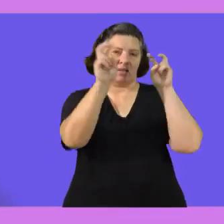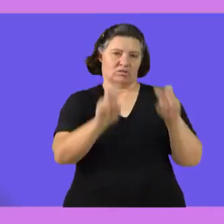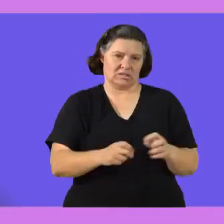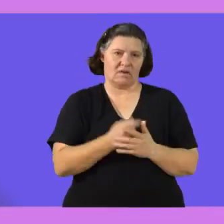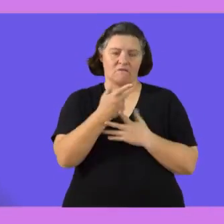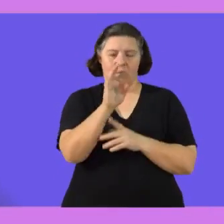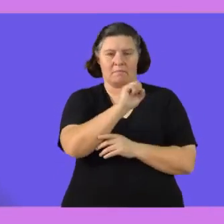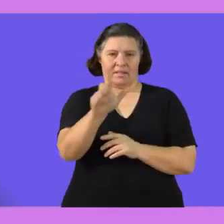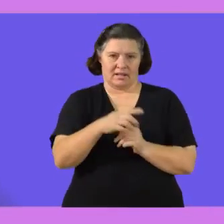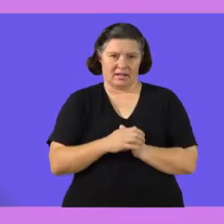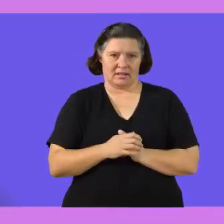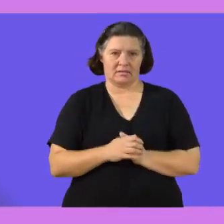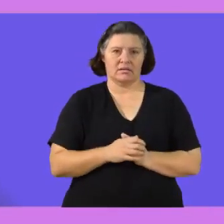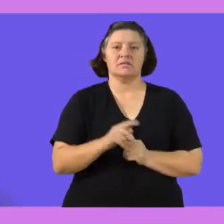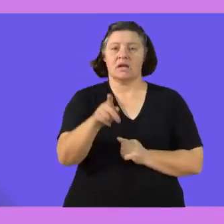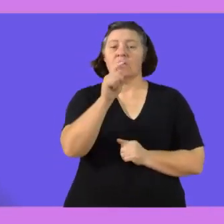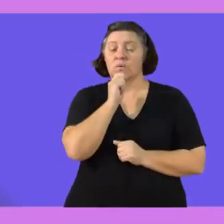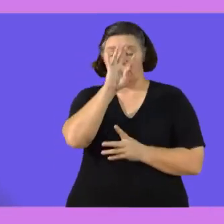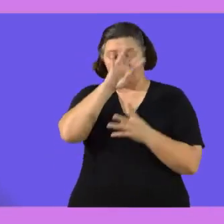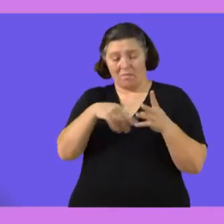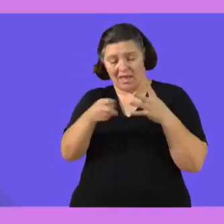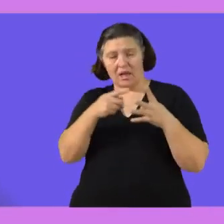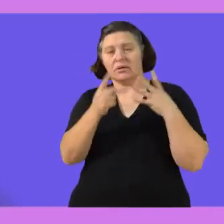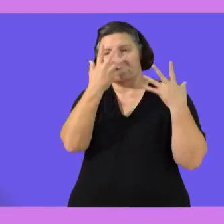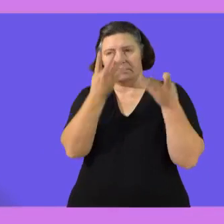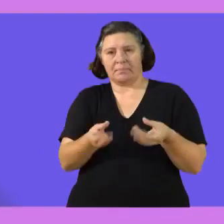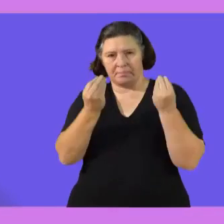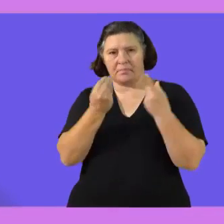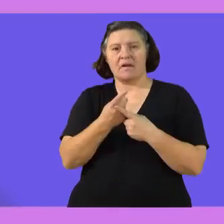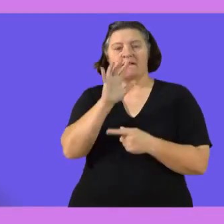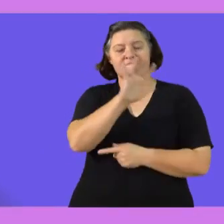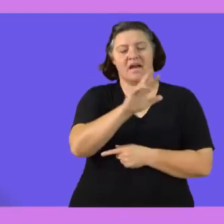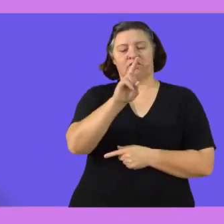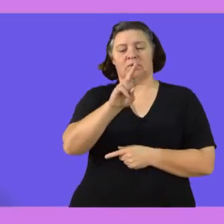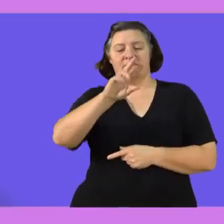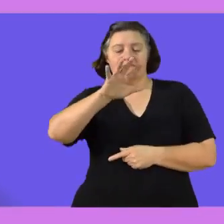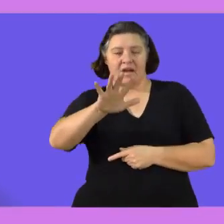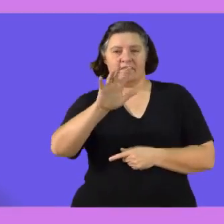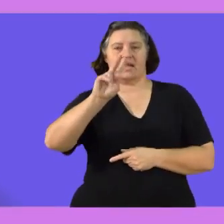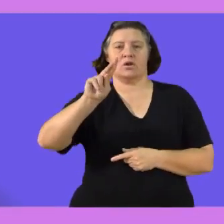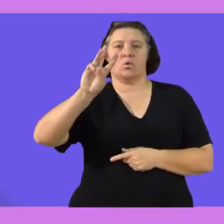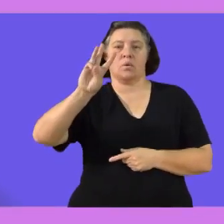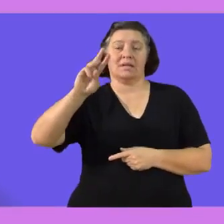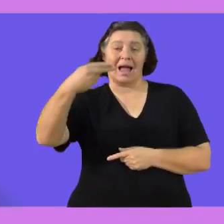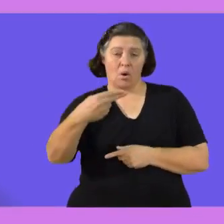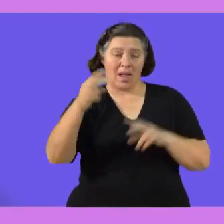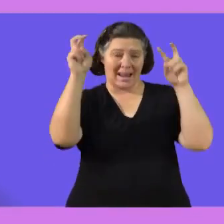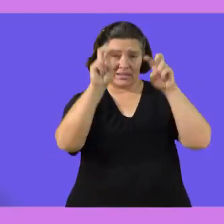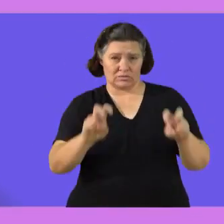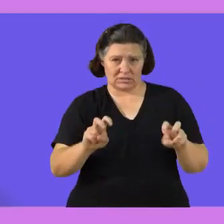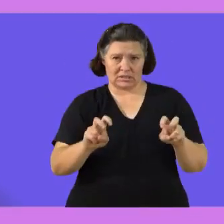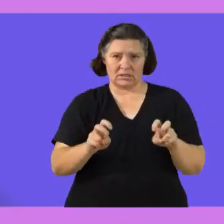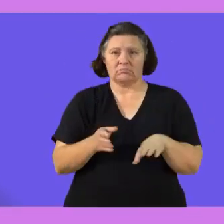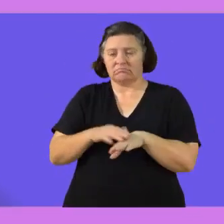electricity on electricity bill. It says, use the formula to determine the cost of 525 kilowatt hours